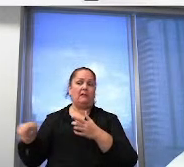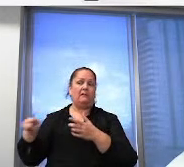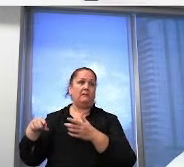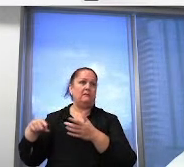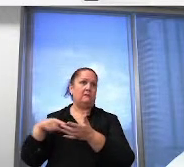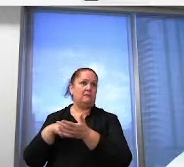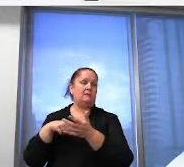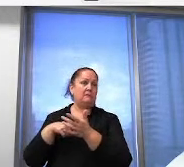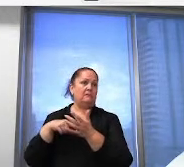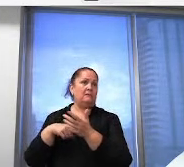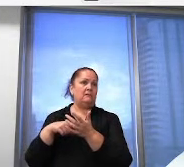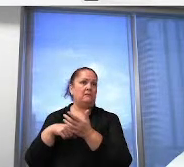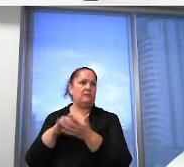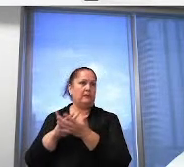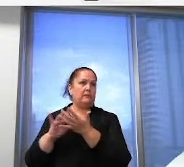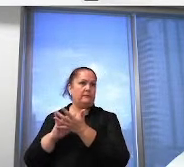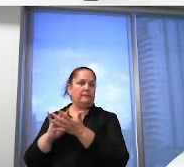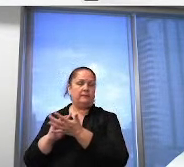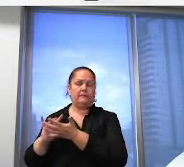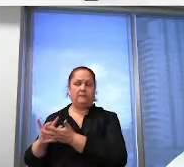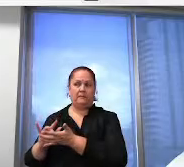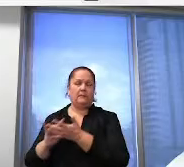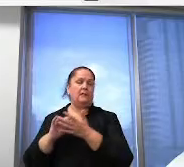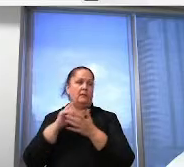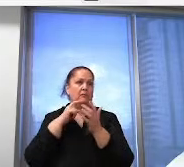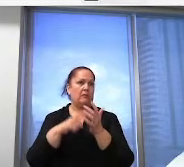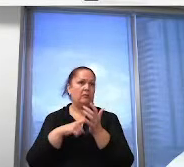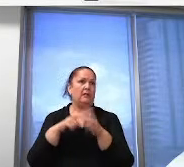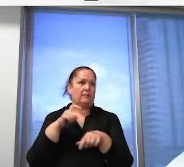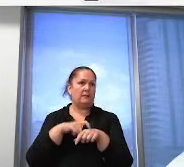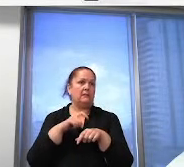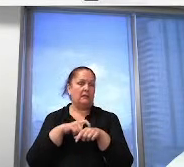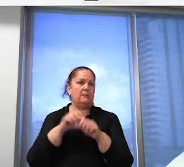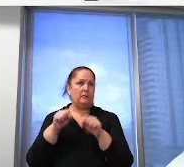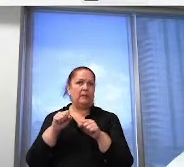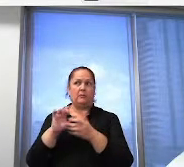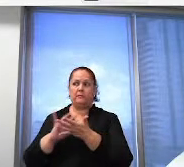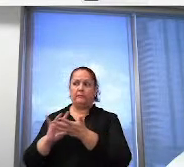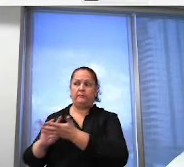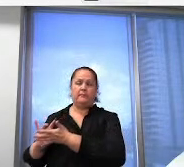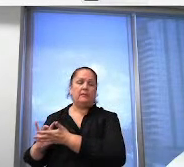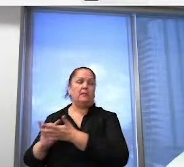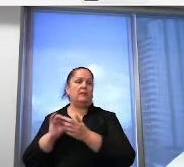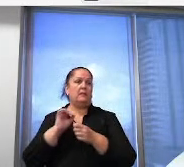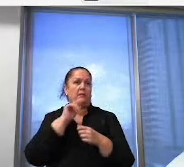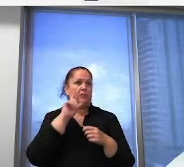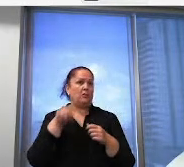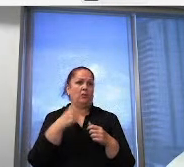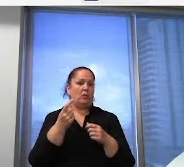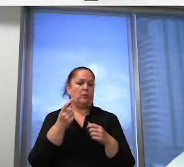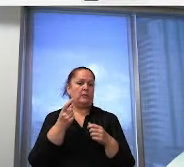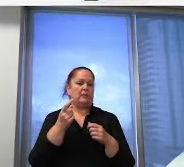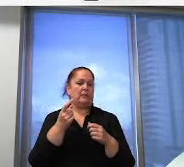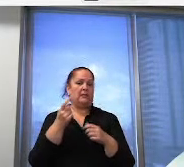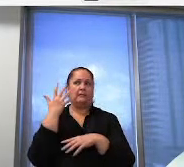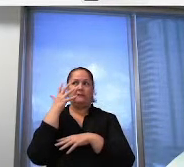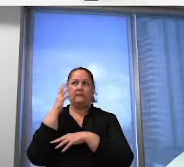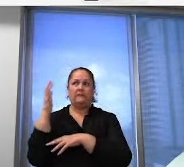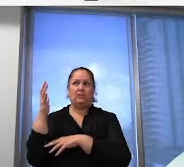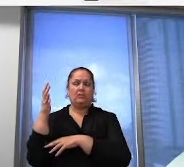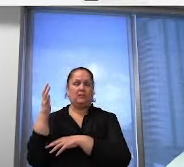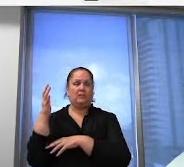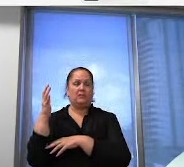large hole that we need to get out of, and it's going to take that time to be able to do it. And it's not only reducing